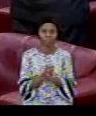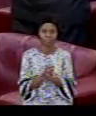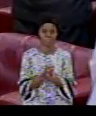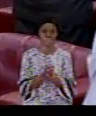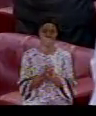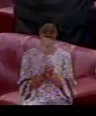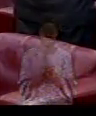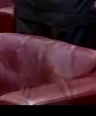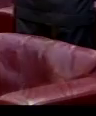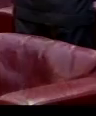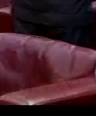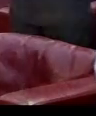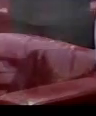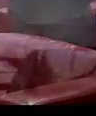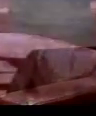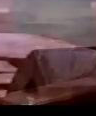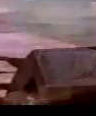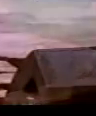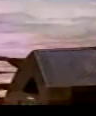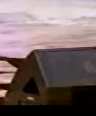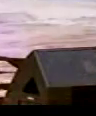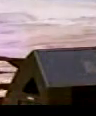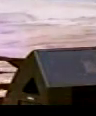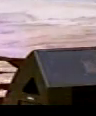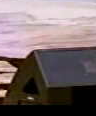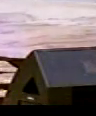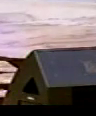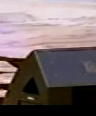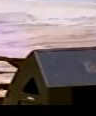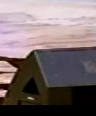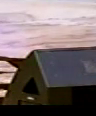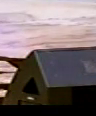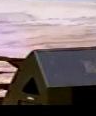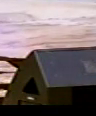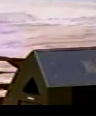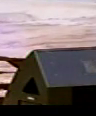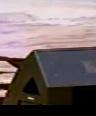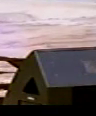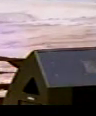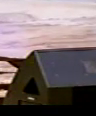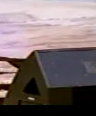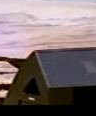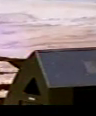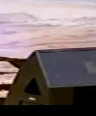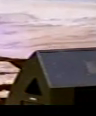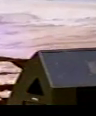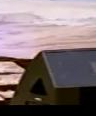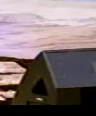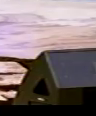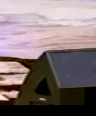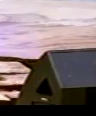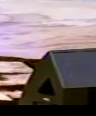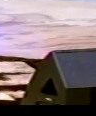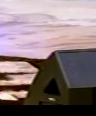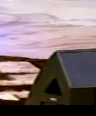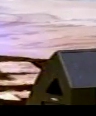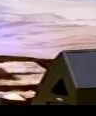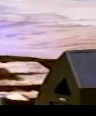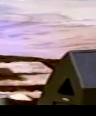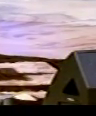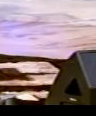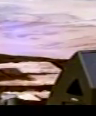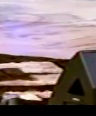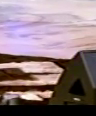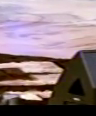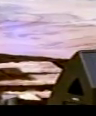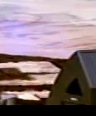welcome everyone to our Bible study tonight in Jesus name I pray that the Lord will give